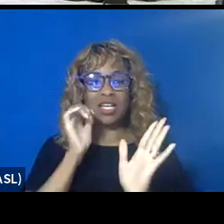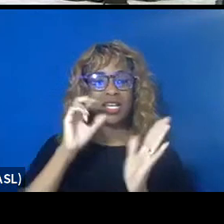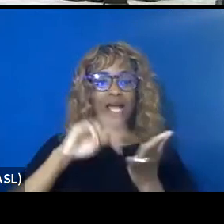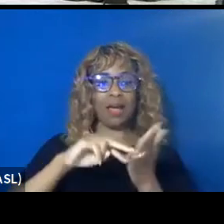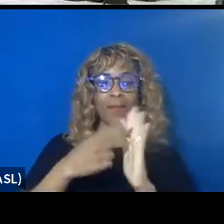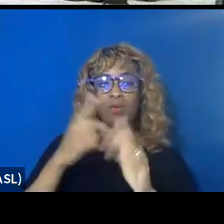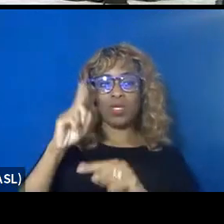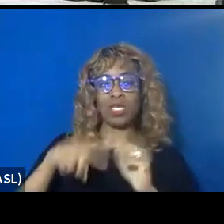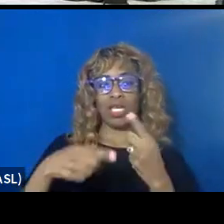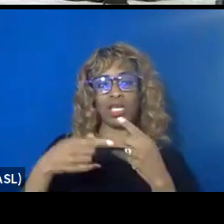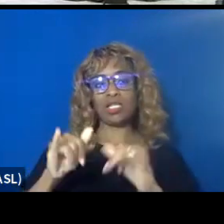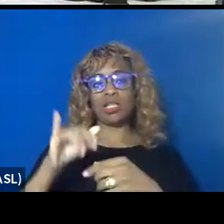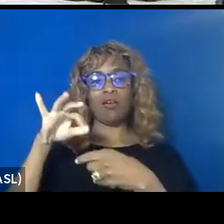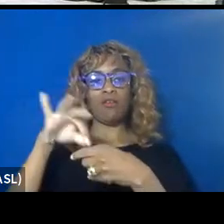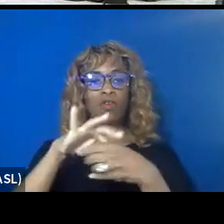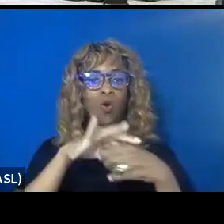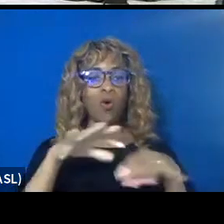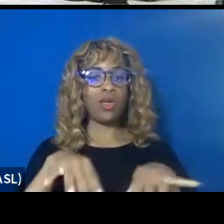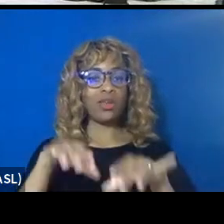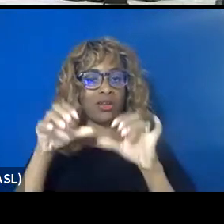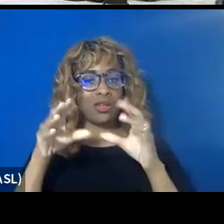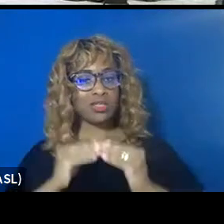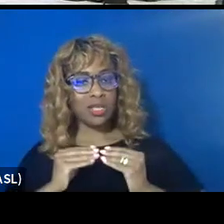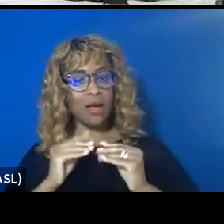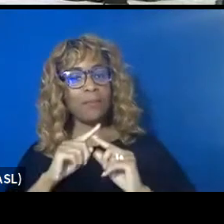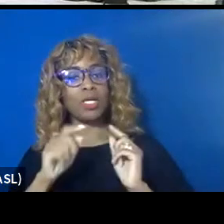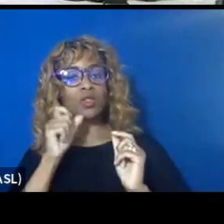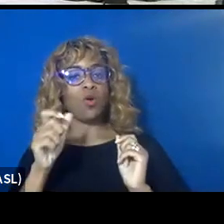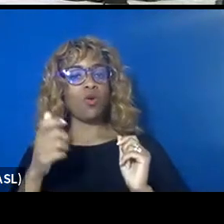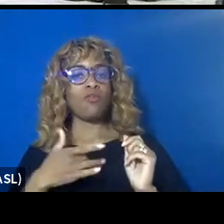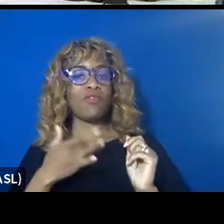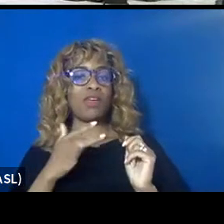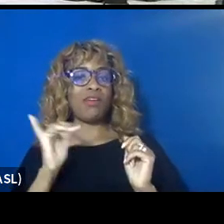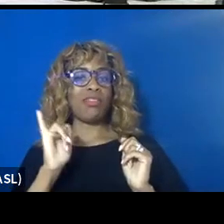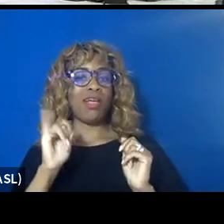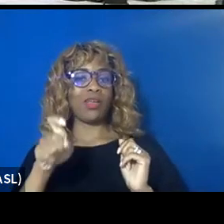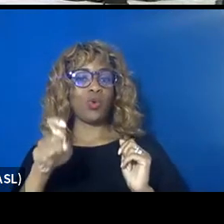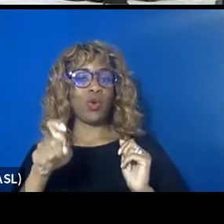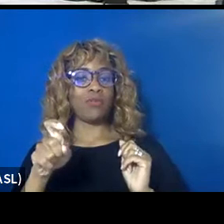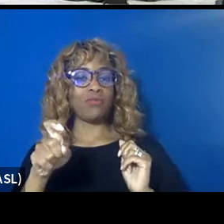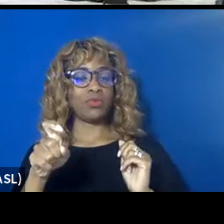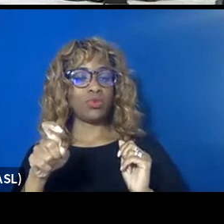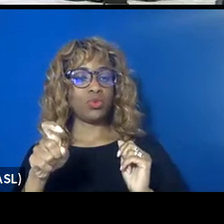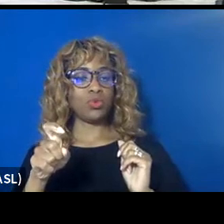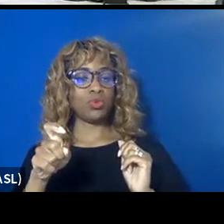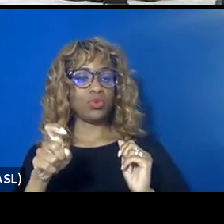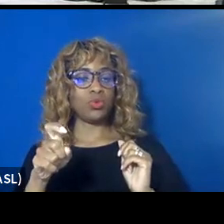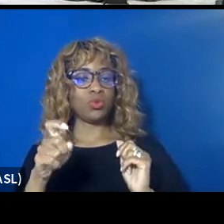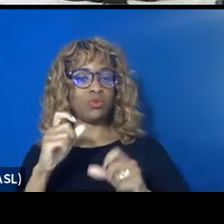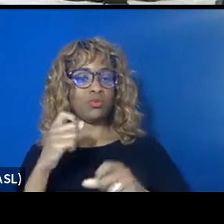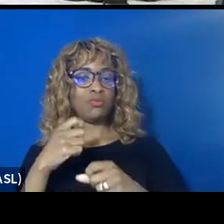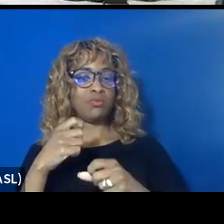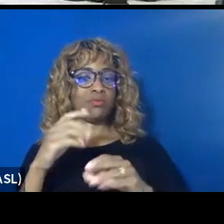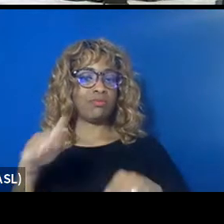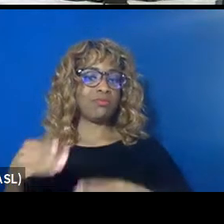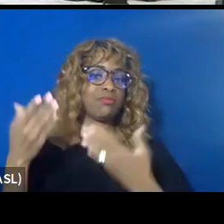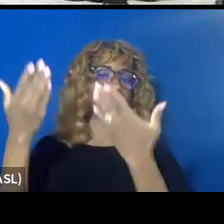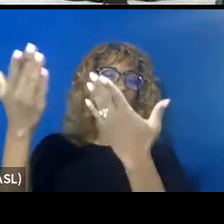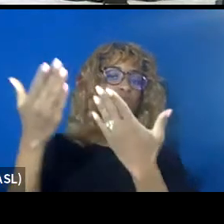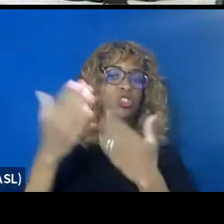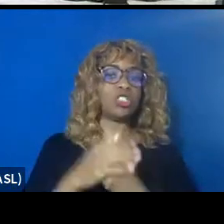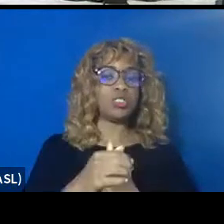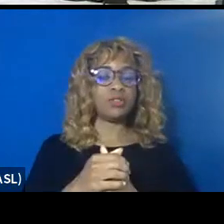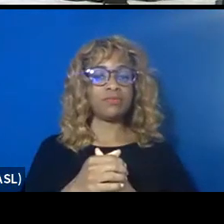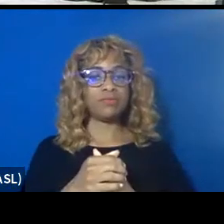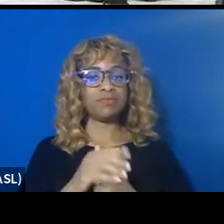we cannot still vote and adopt them, but don't feel obligated to make a motion, commissioners.